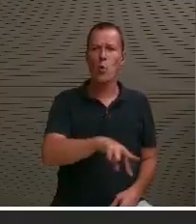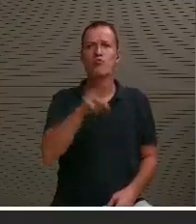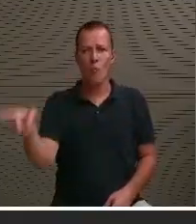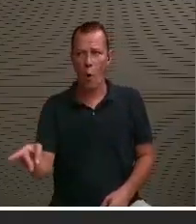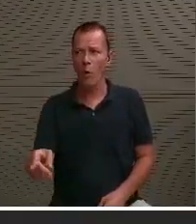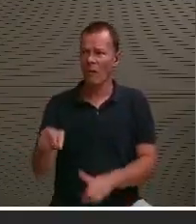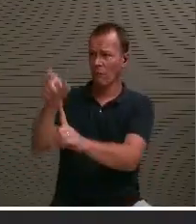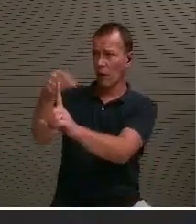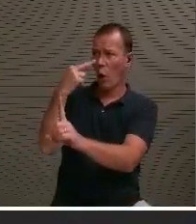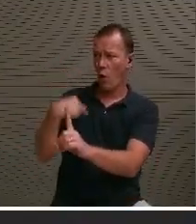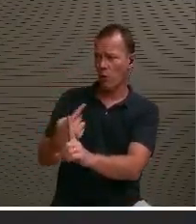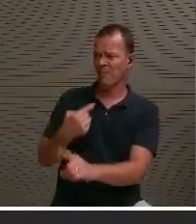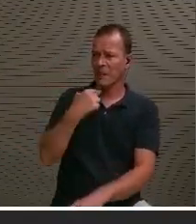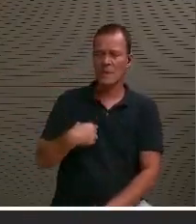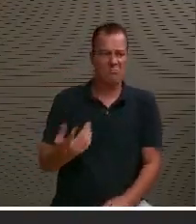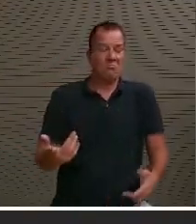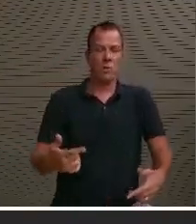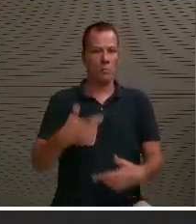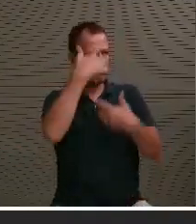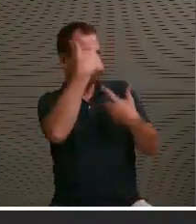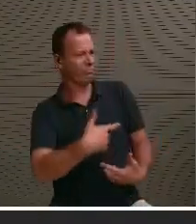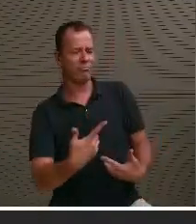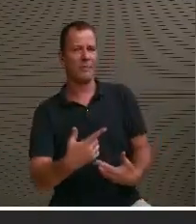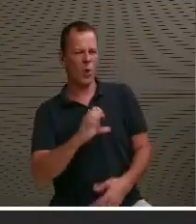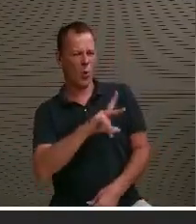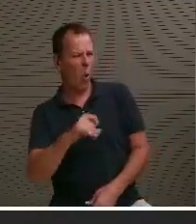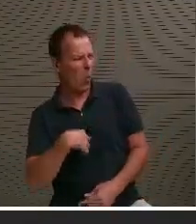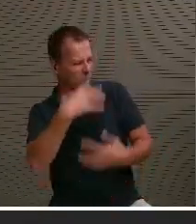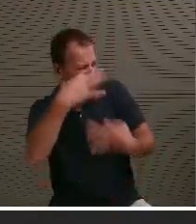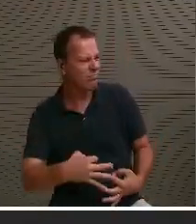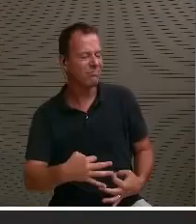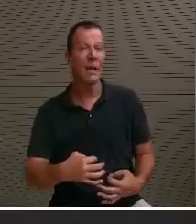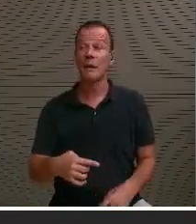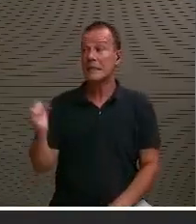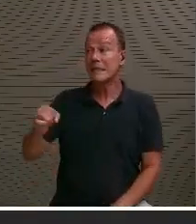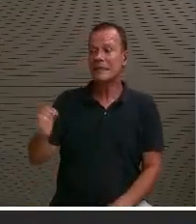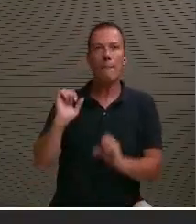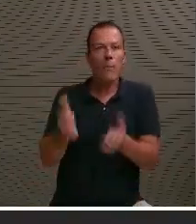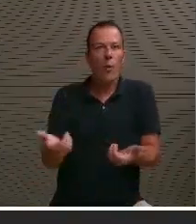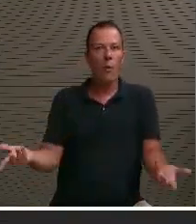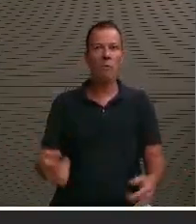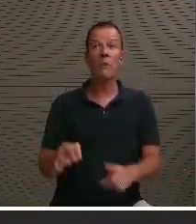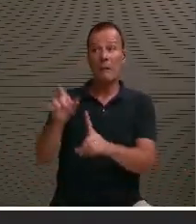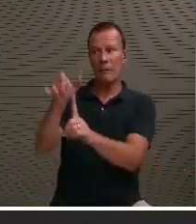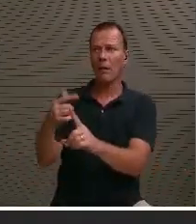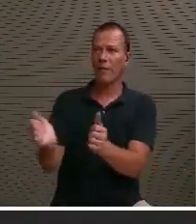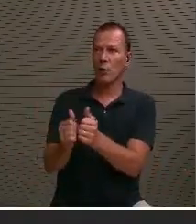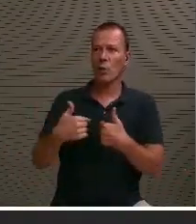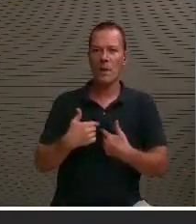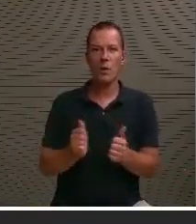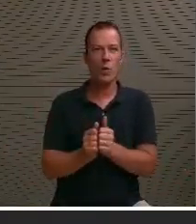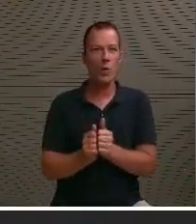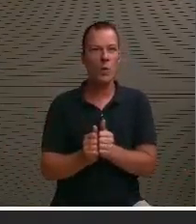surprising me. To Congo." "Yes, to Congo. It's very nice there." So he went with me, and today my then boyfriend is